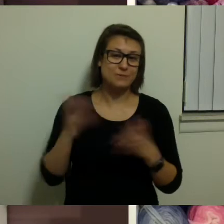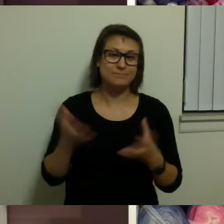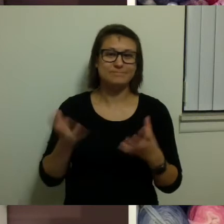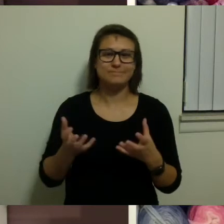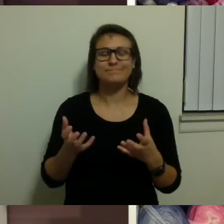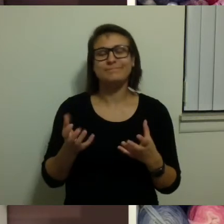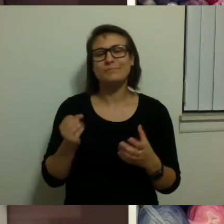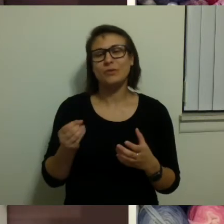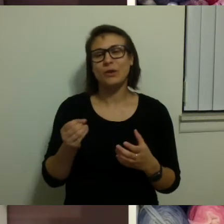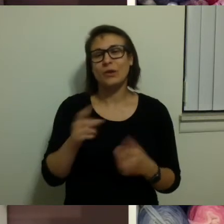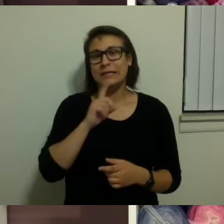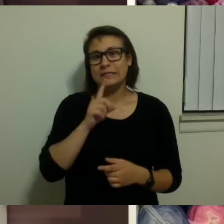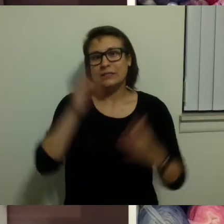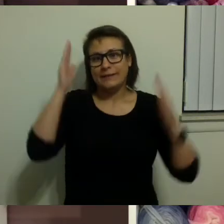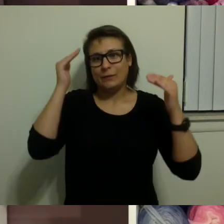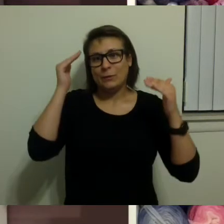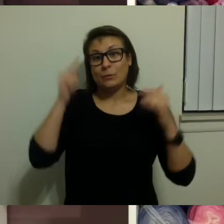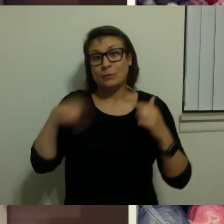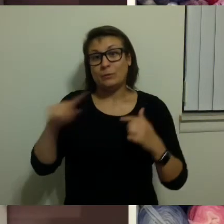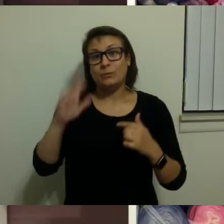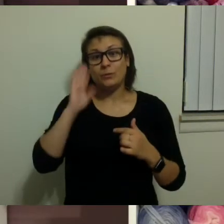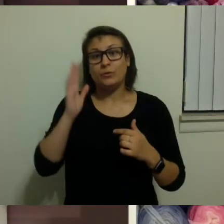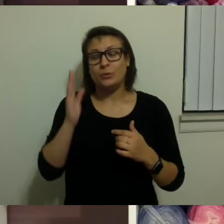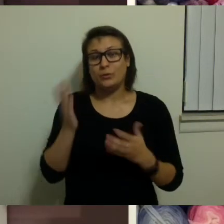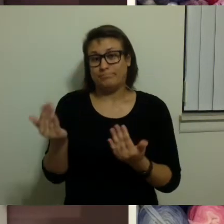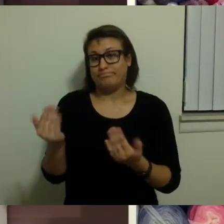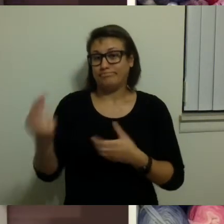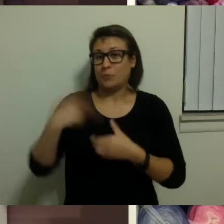so I really hope that you will take me up on that.